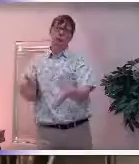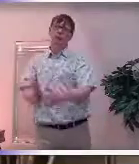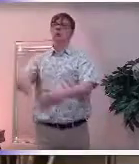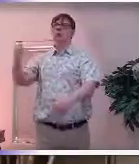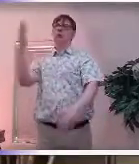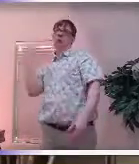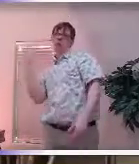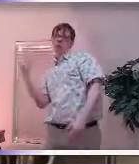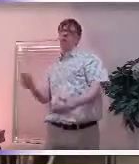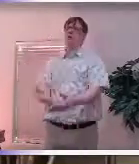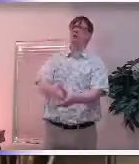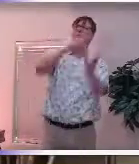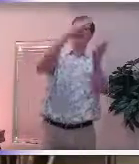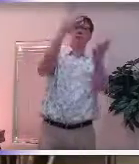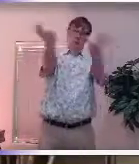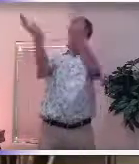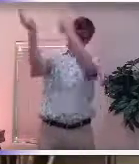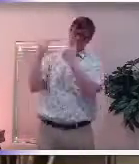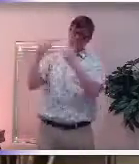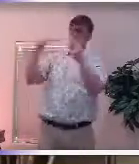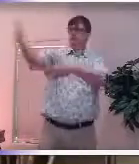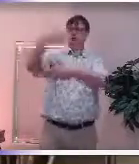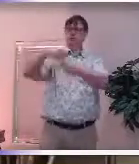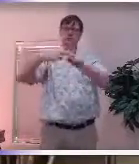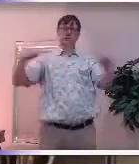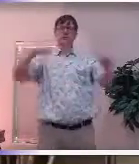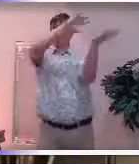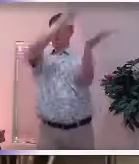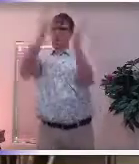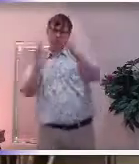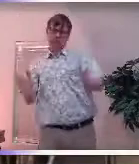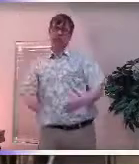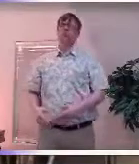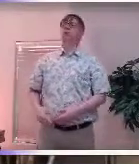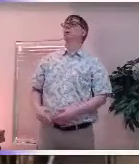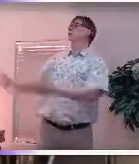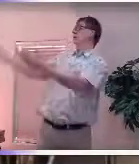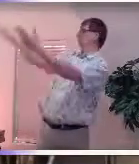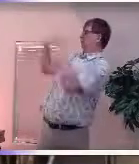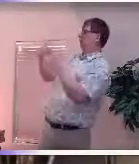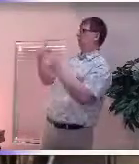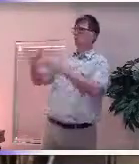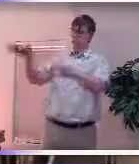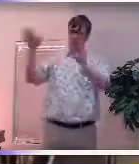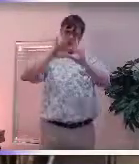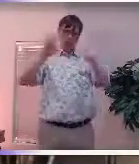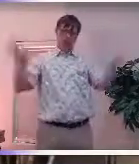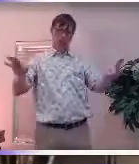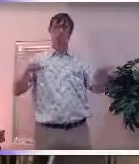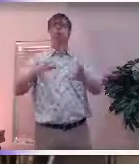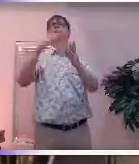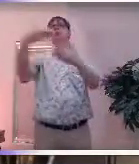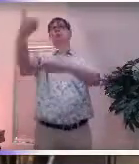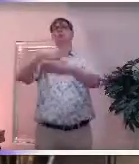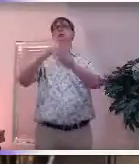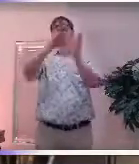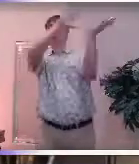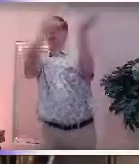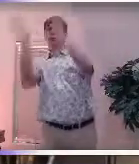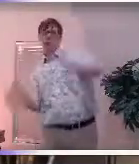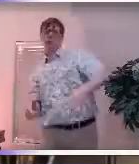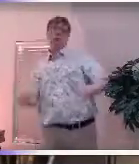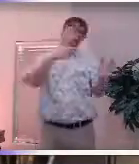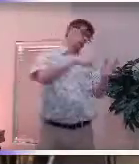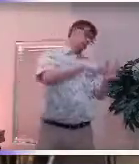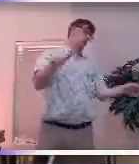even comes into form, and even when things do come into their full fruition in form, there, you know,